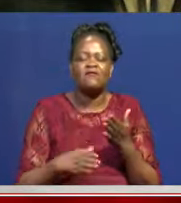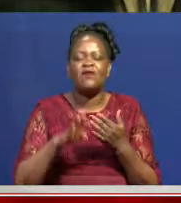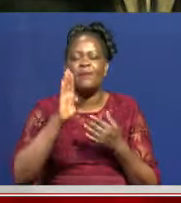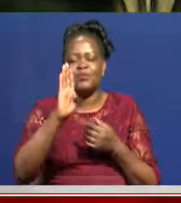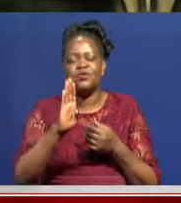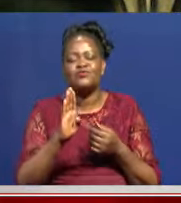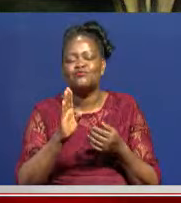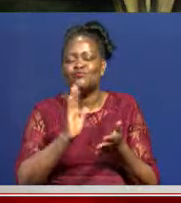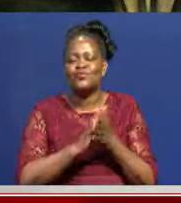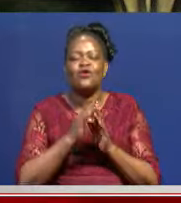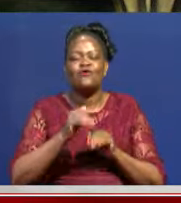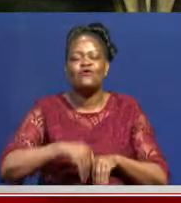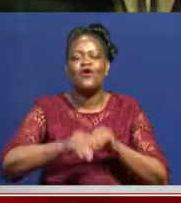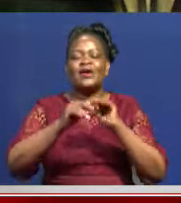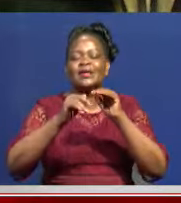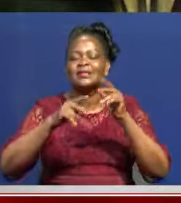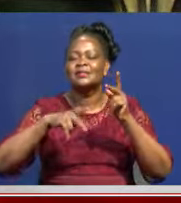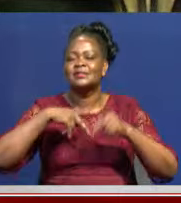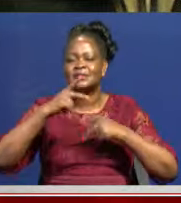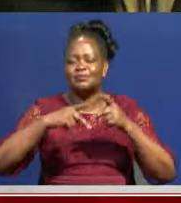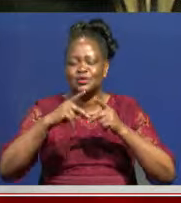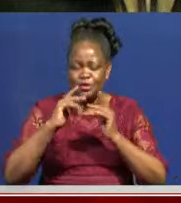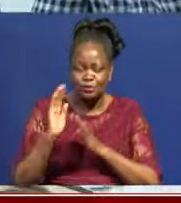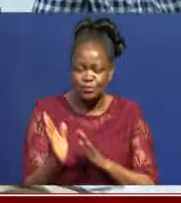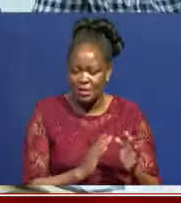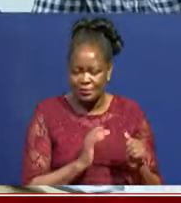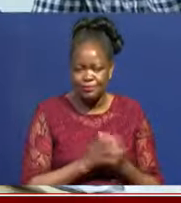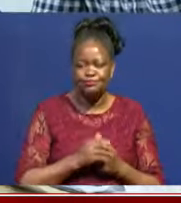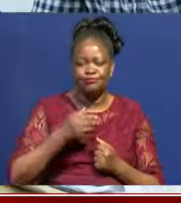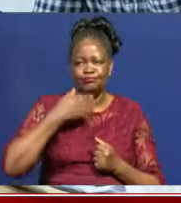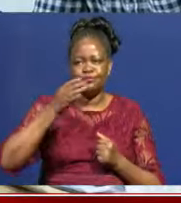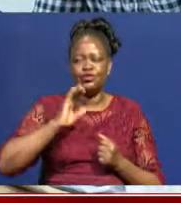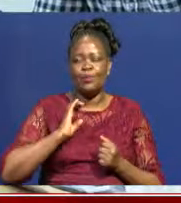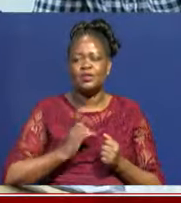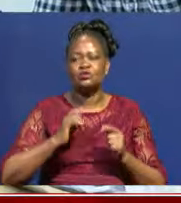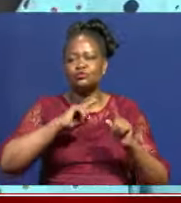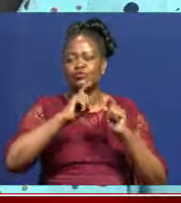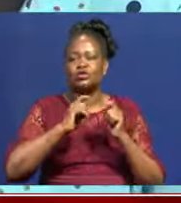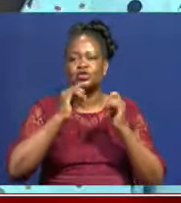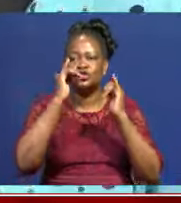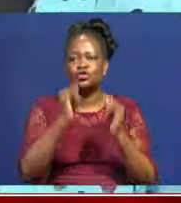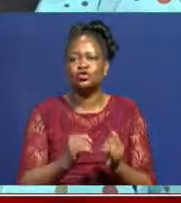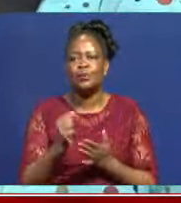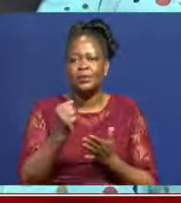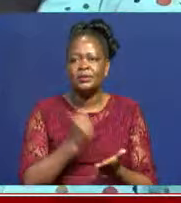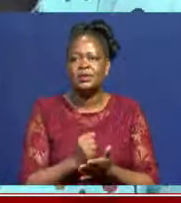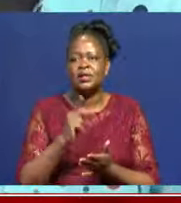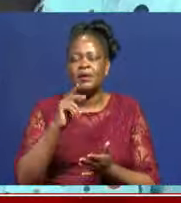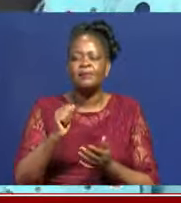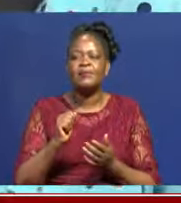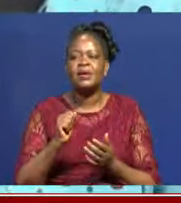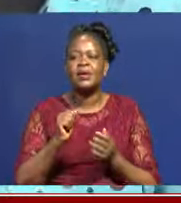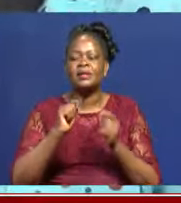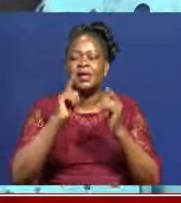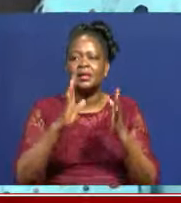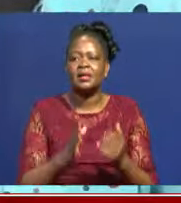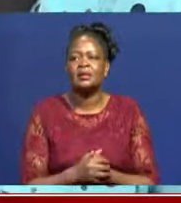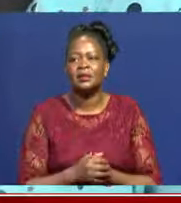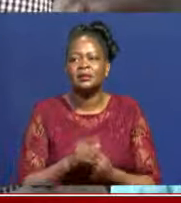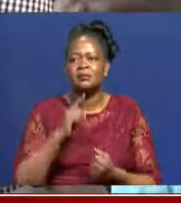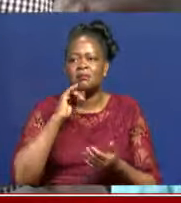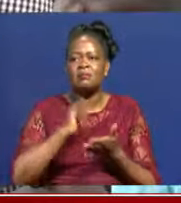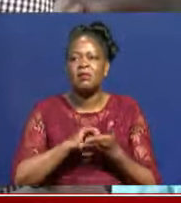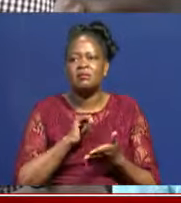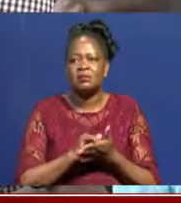the laid down procedures. In response to committee queries, the newly appointed KMA Acting Director General Martin Munga